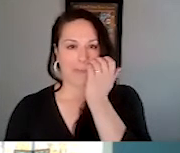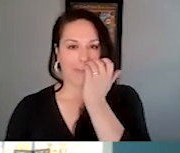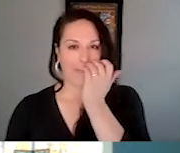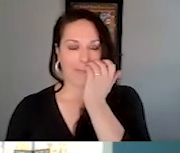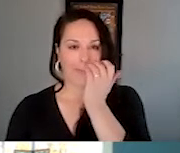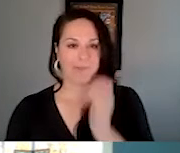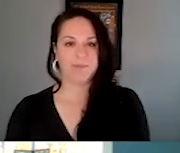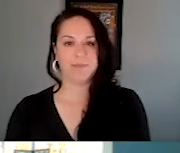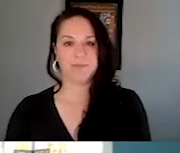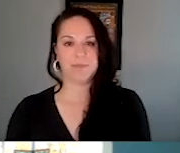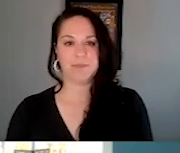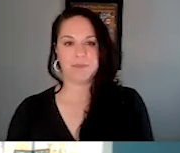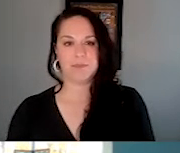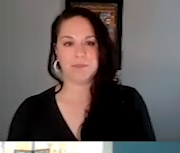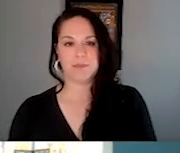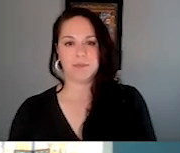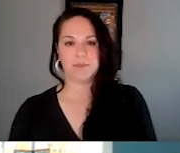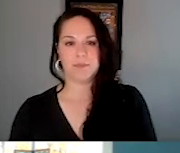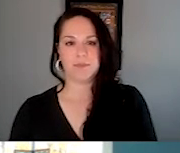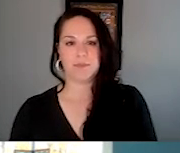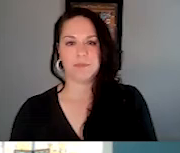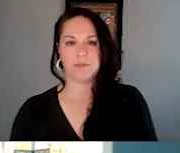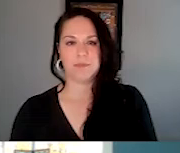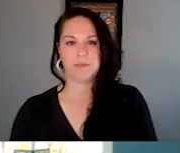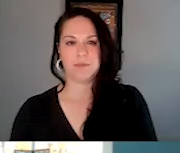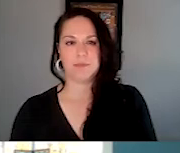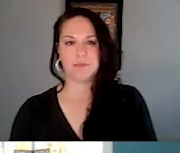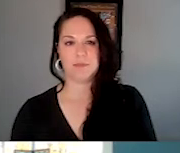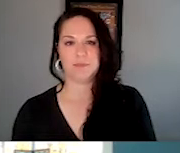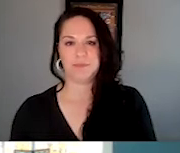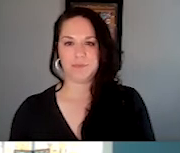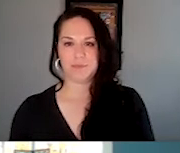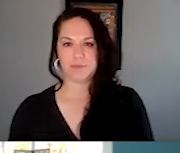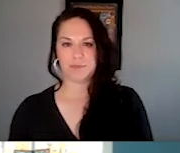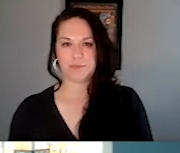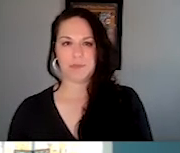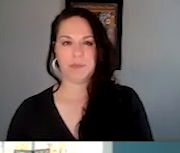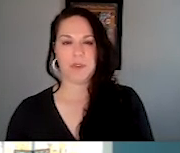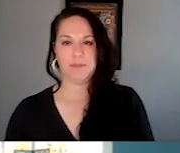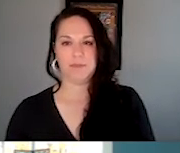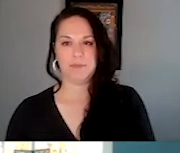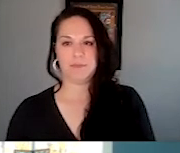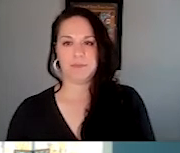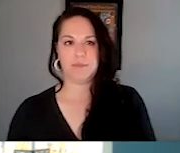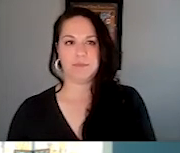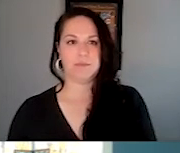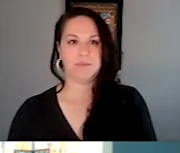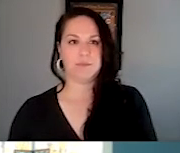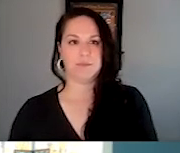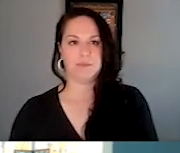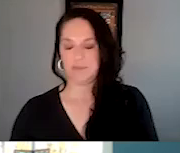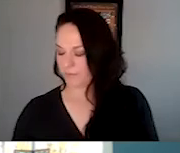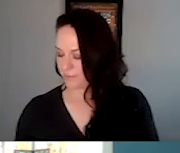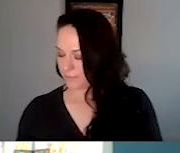hemp. And the Farm Bill had an unintended consequence. This was supposed to help farmers